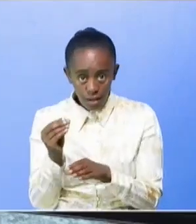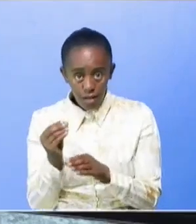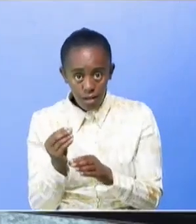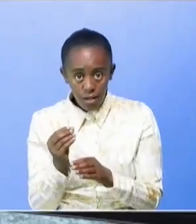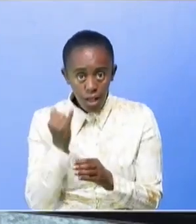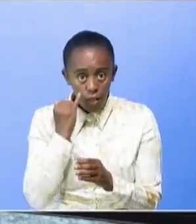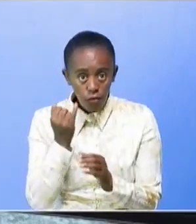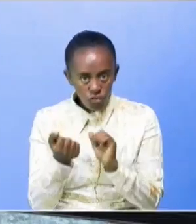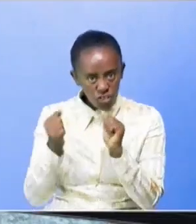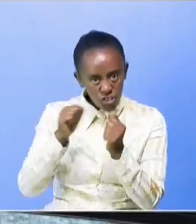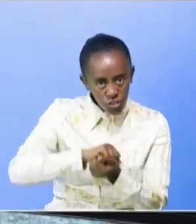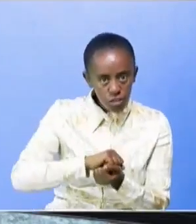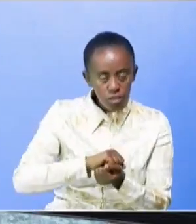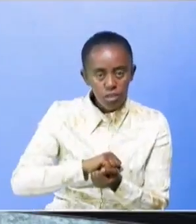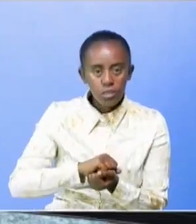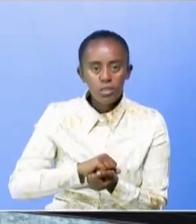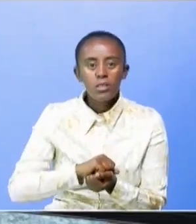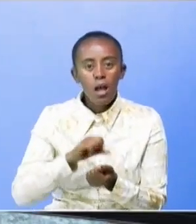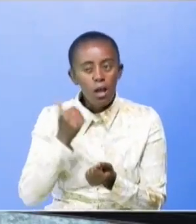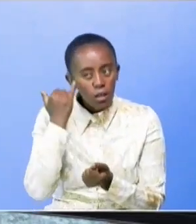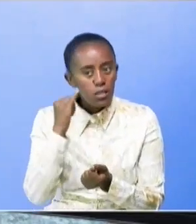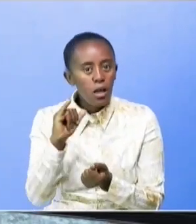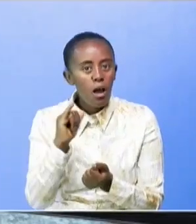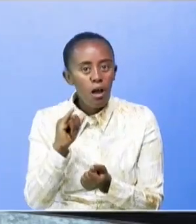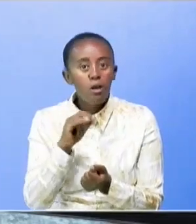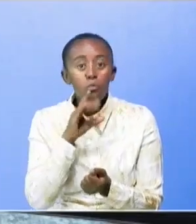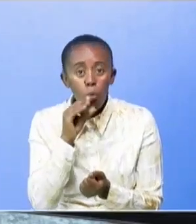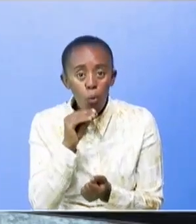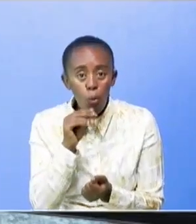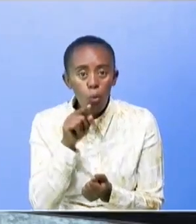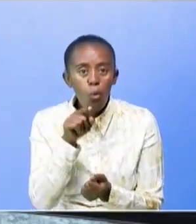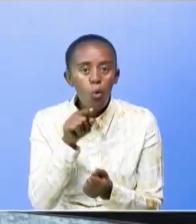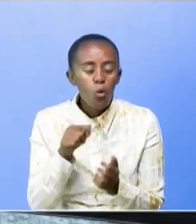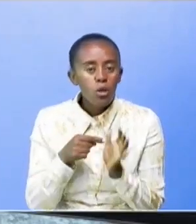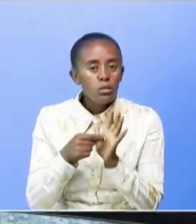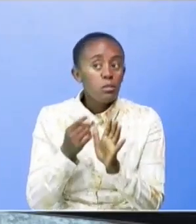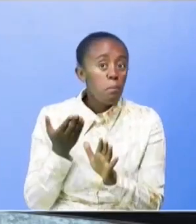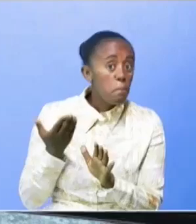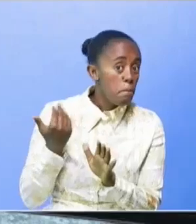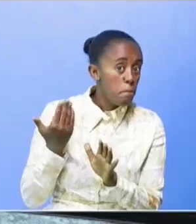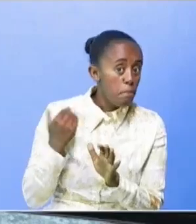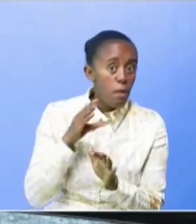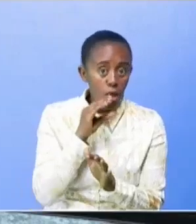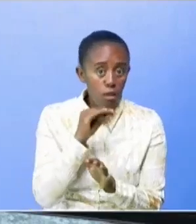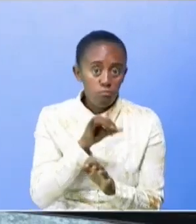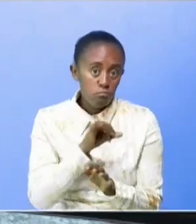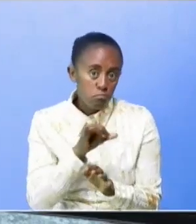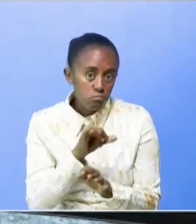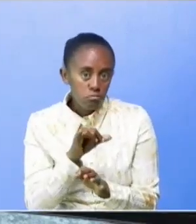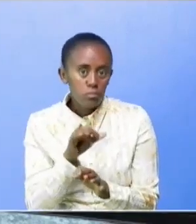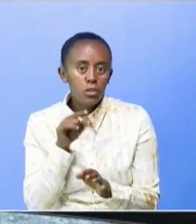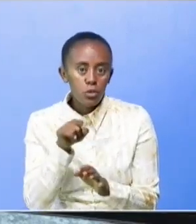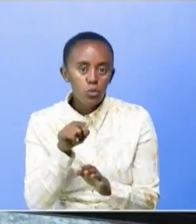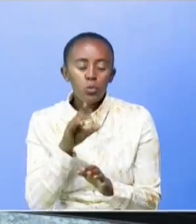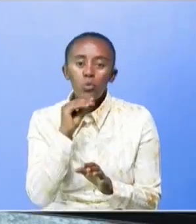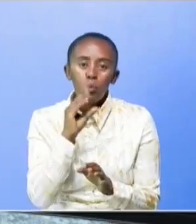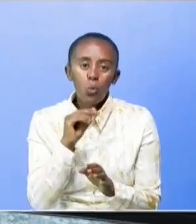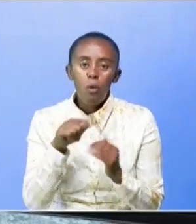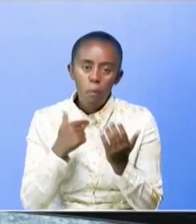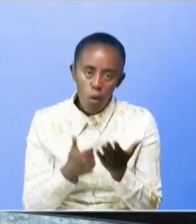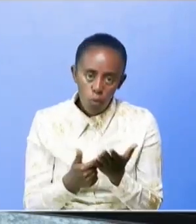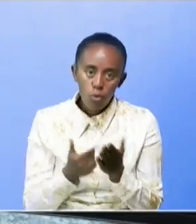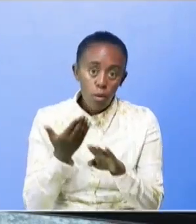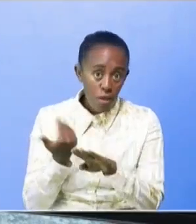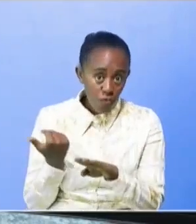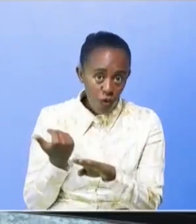you change to another idea, but you want to refer to the people or things that you have been talking about